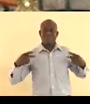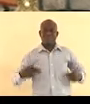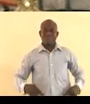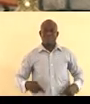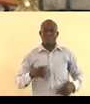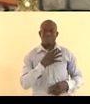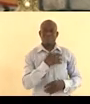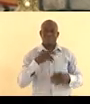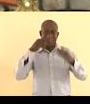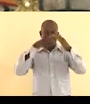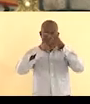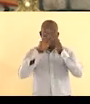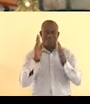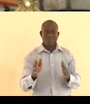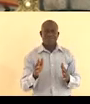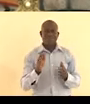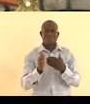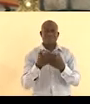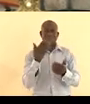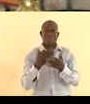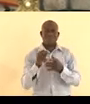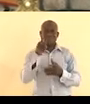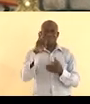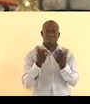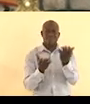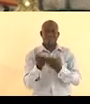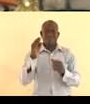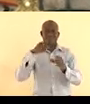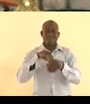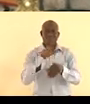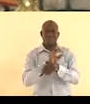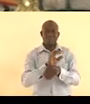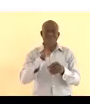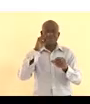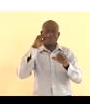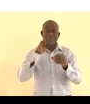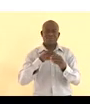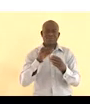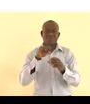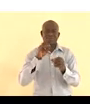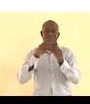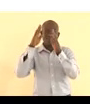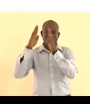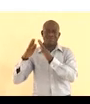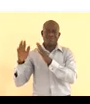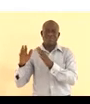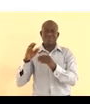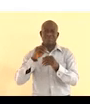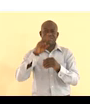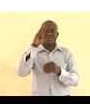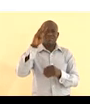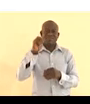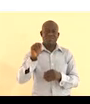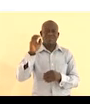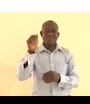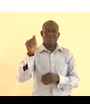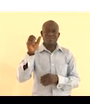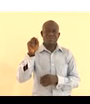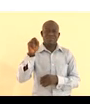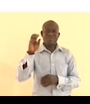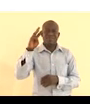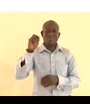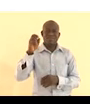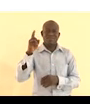So, whether you are standing in church, or you are in the town square, or you are on media, mass